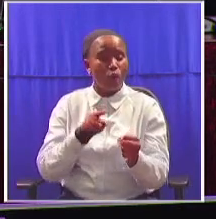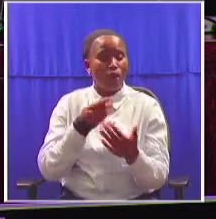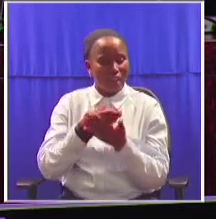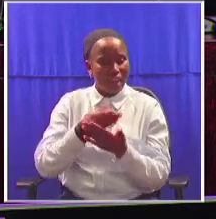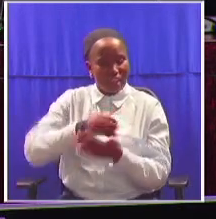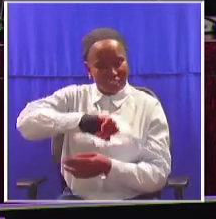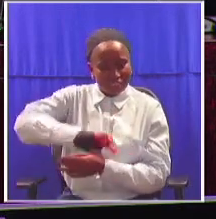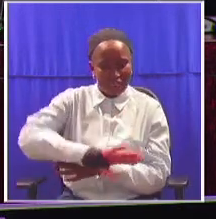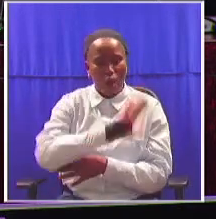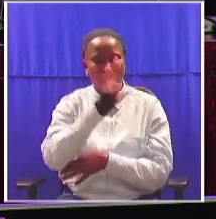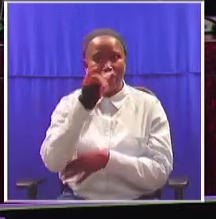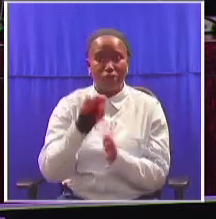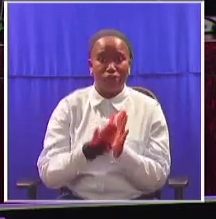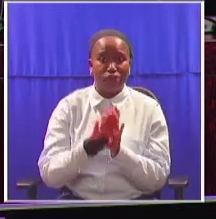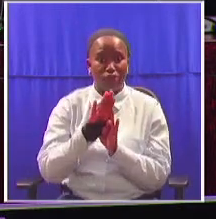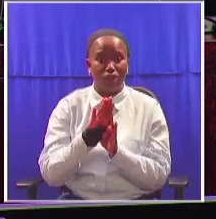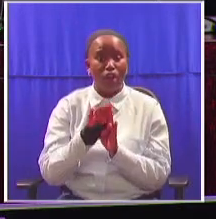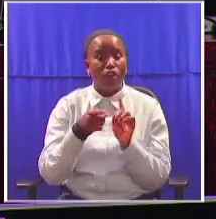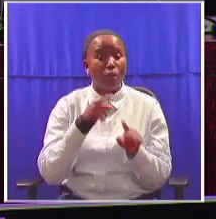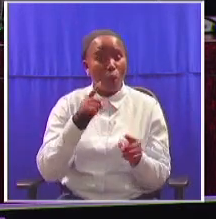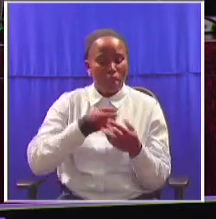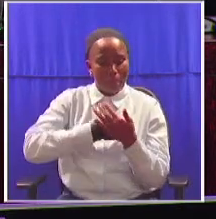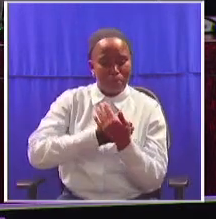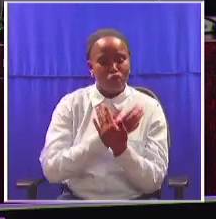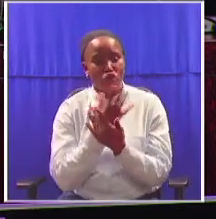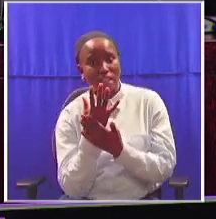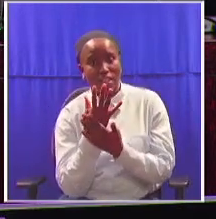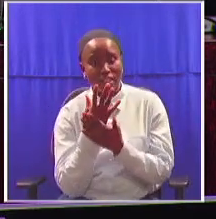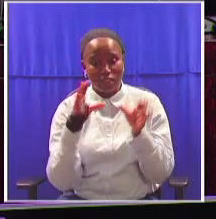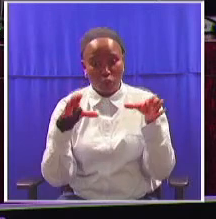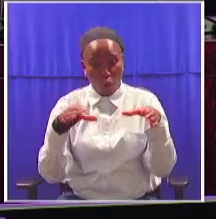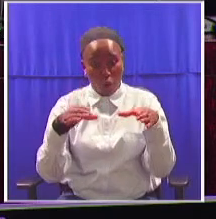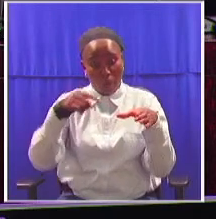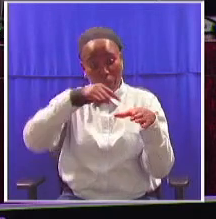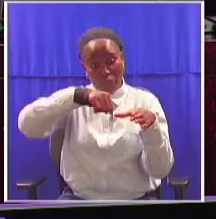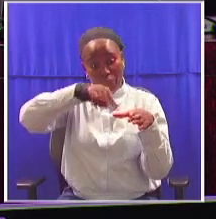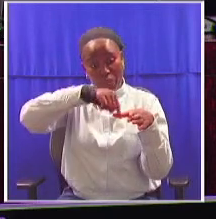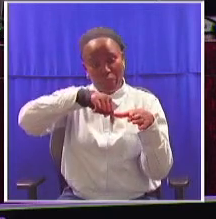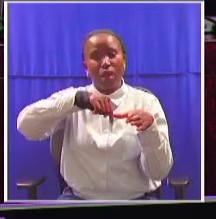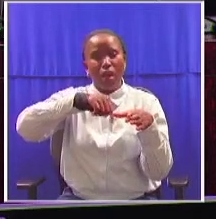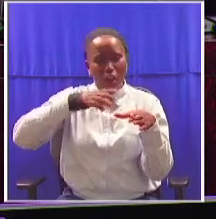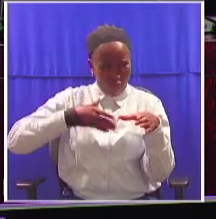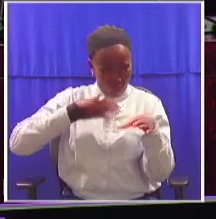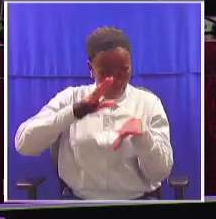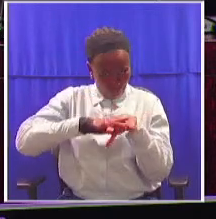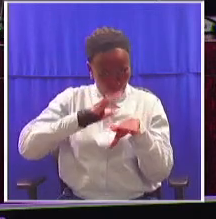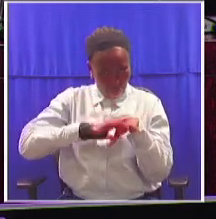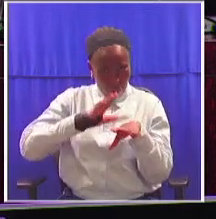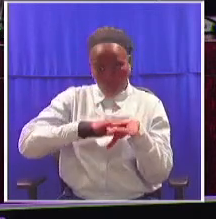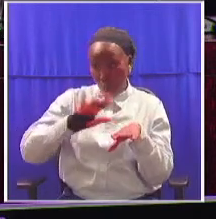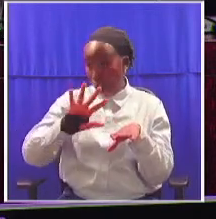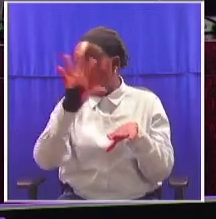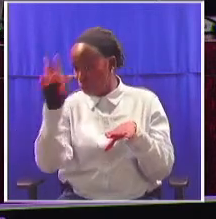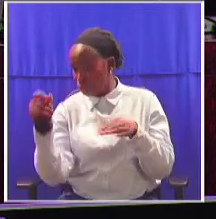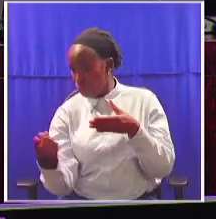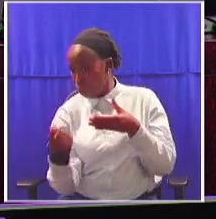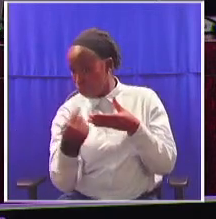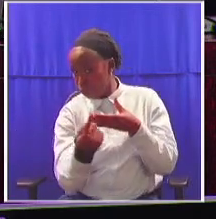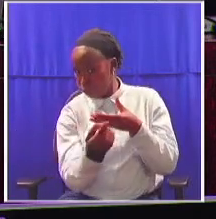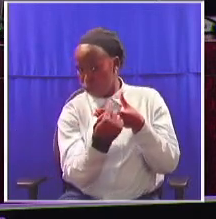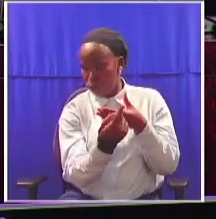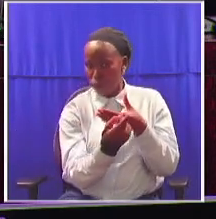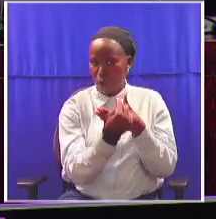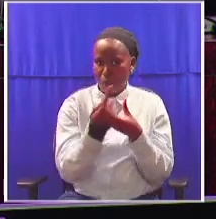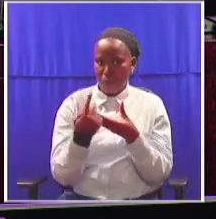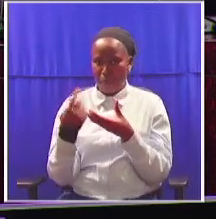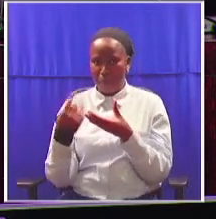agenda within BRICS group, we are inviting several other African leaders to the summit. One